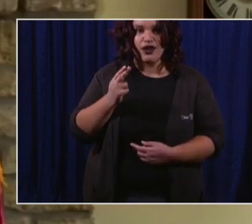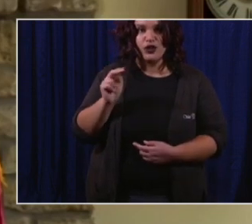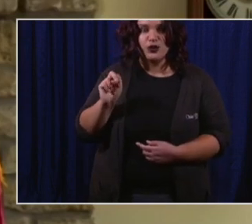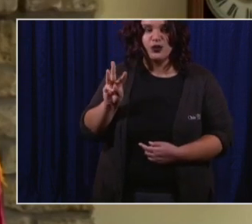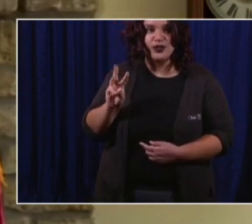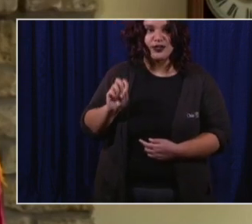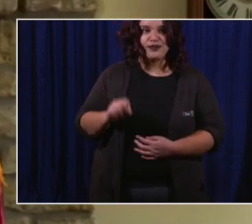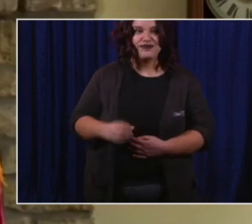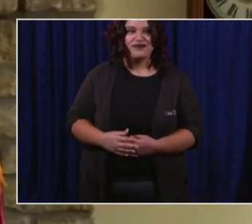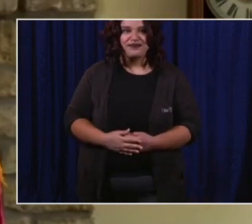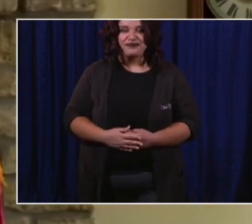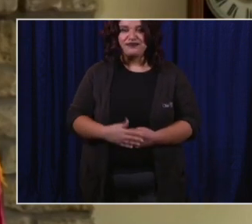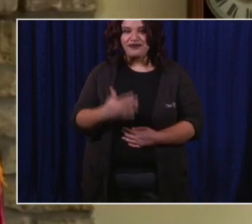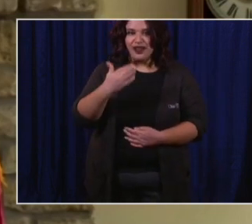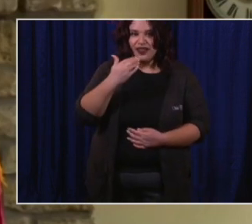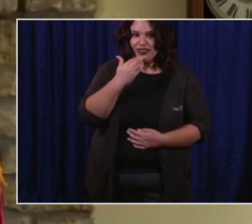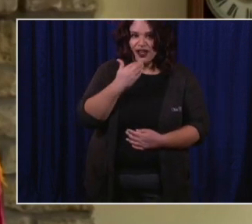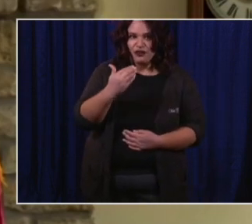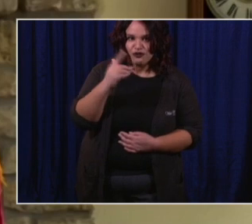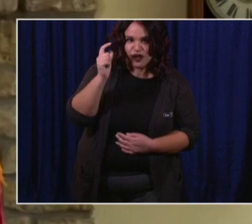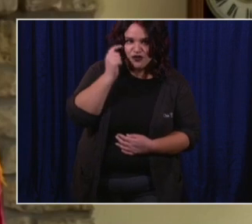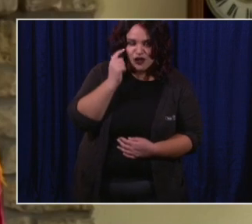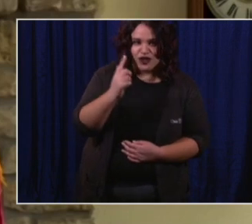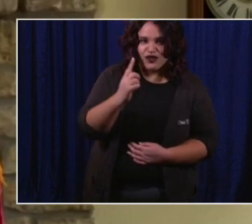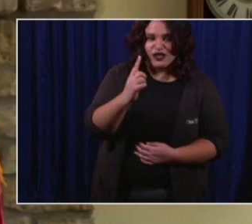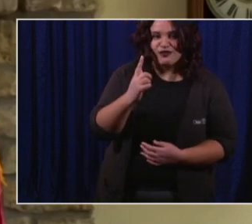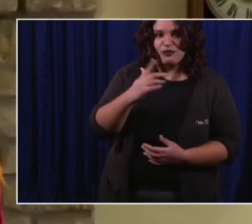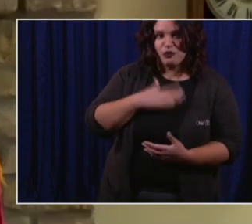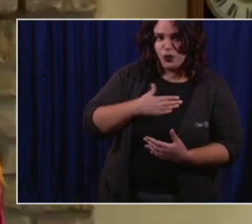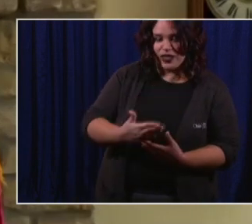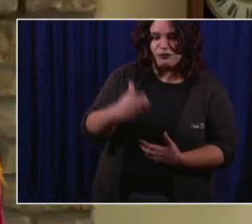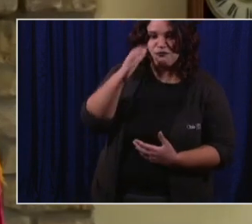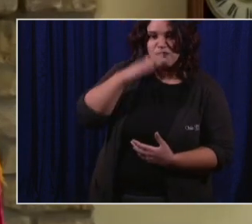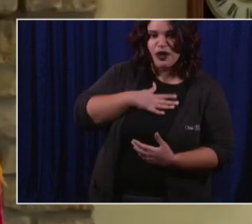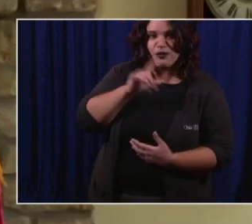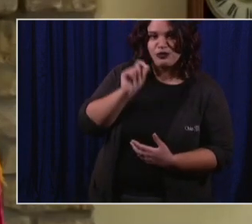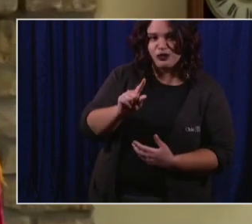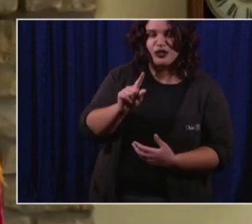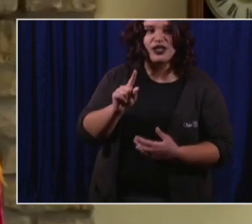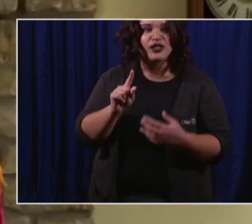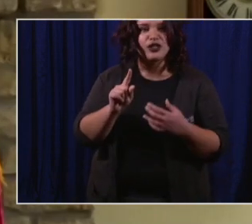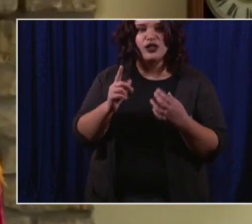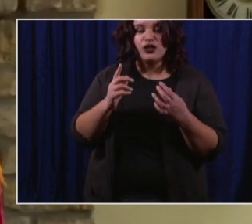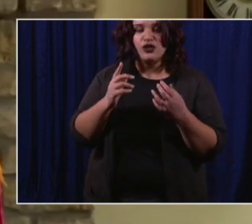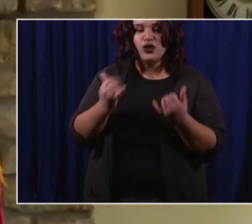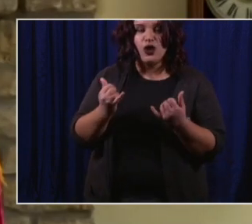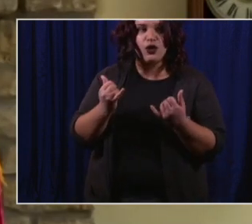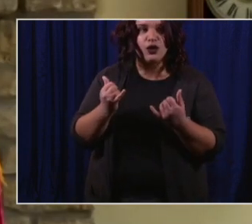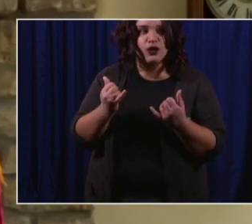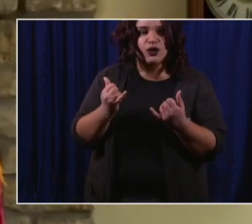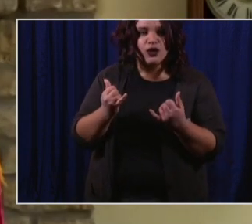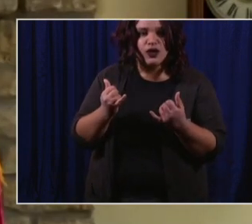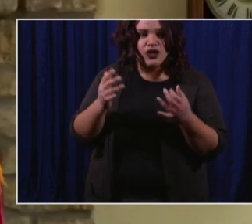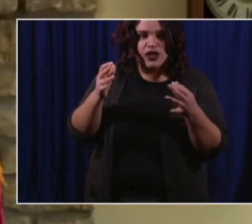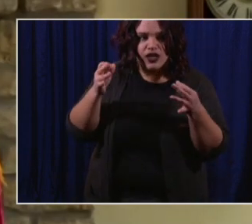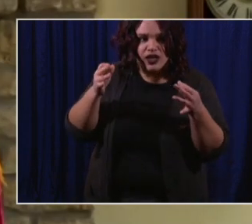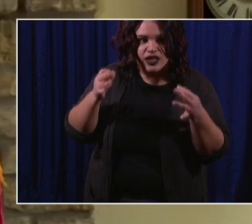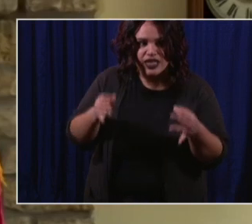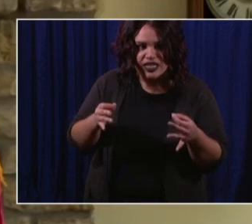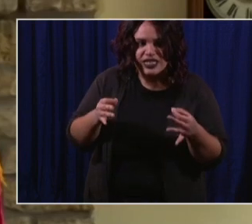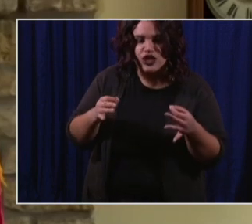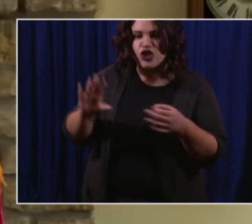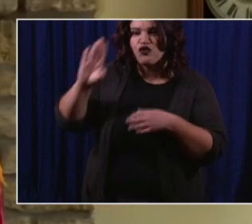Thank you, Governor, for taking my question. Sure. Could you talk about the decision to allow the Browns and maybe the Bengals to raise their